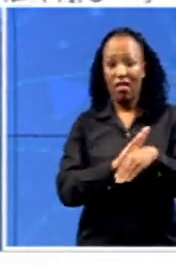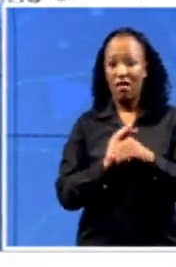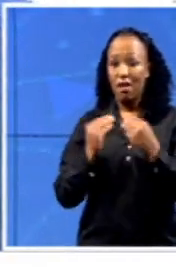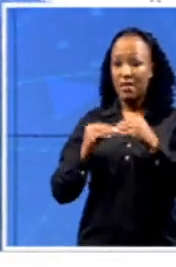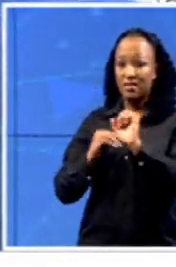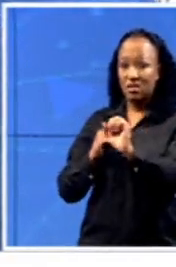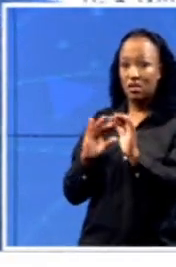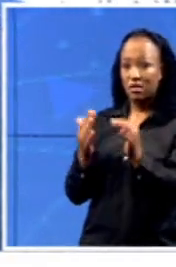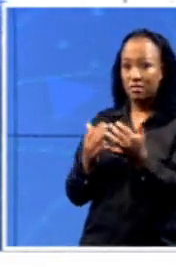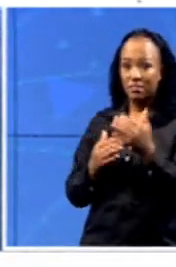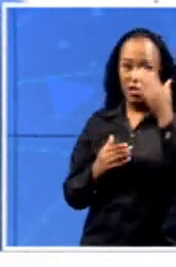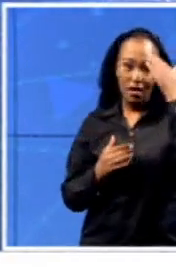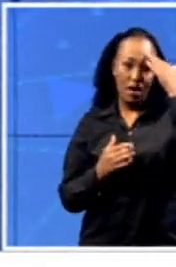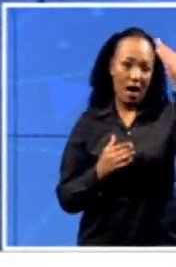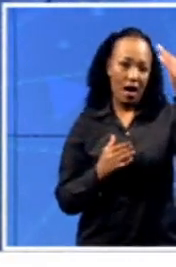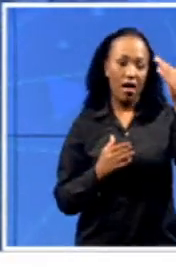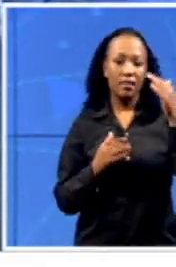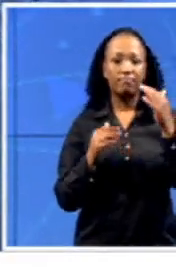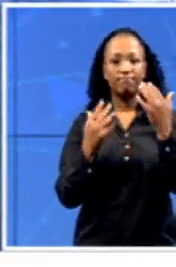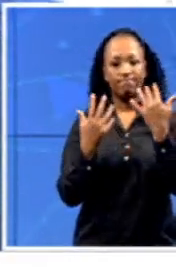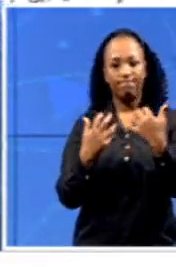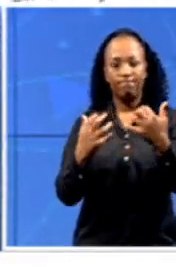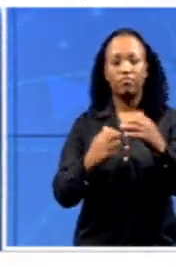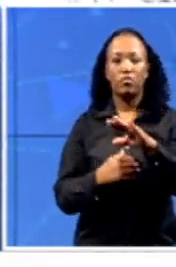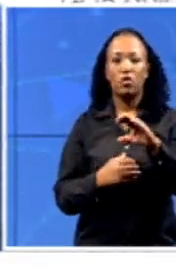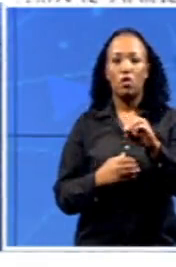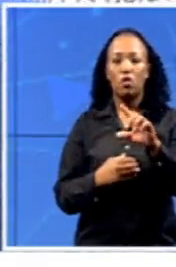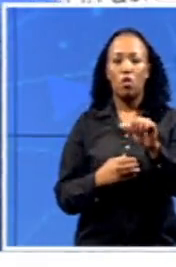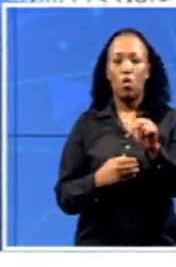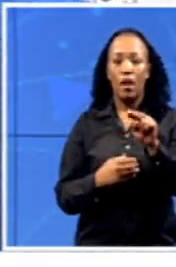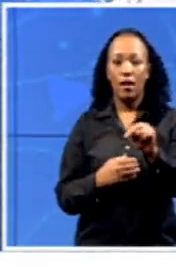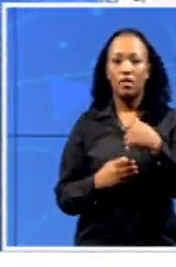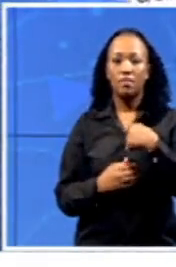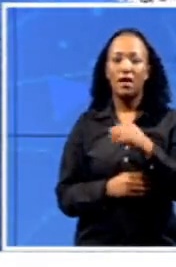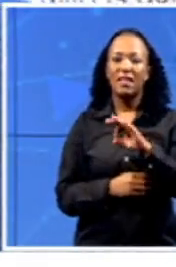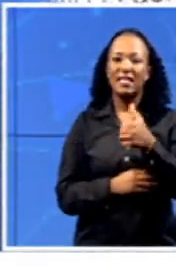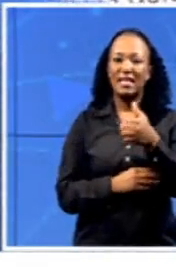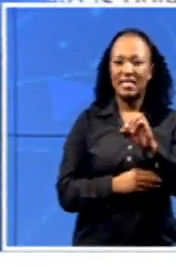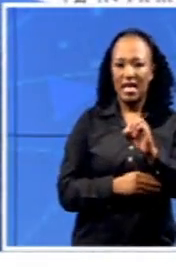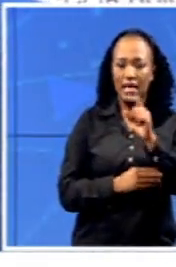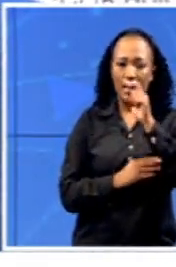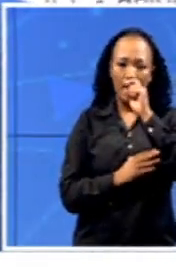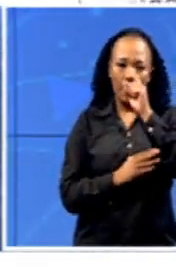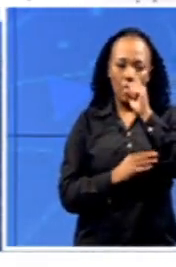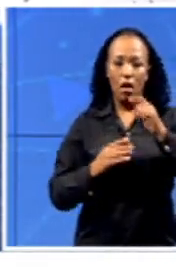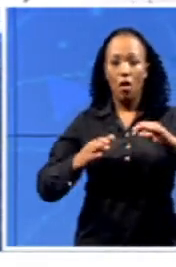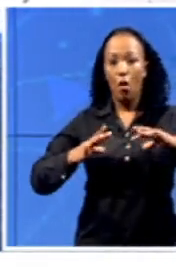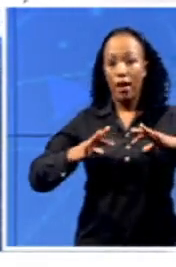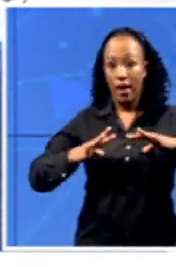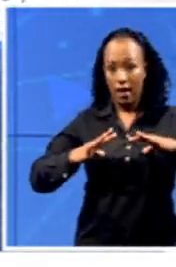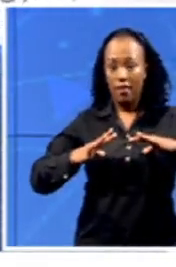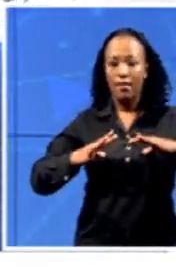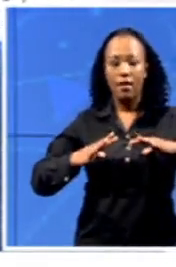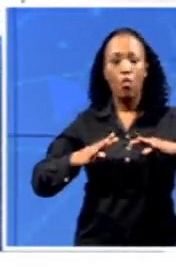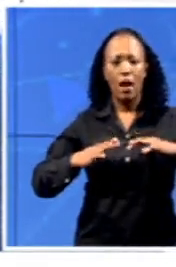doing? Hi to you and your viewership. My name is Colin Thaver. I represent a company called Southern Africa 360 Luxury Holidays. It's really great